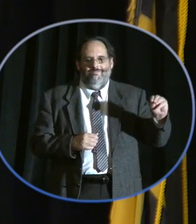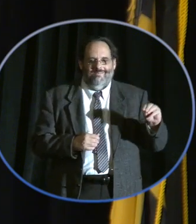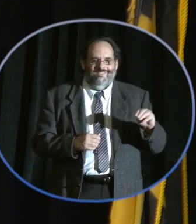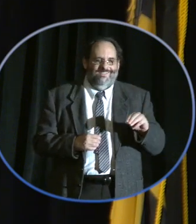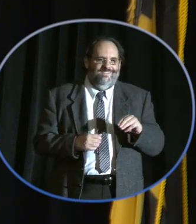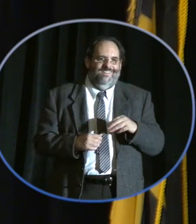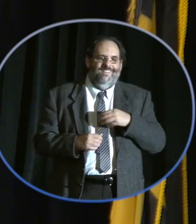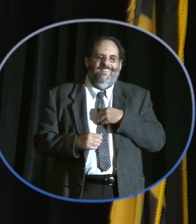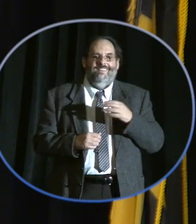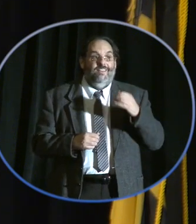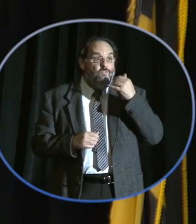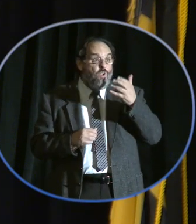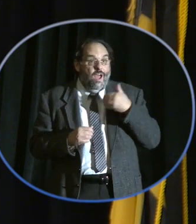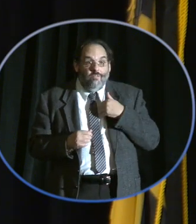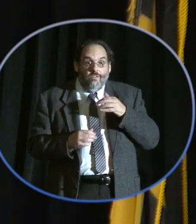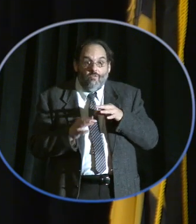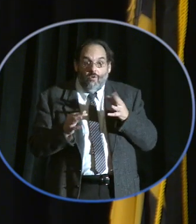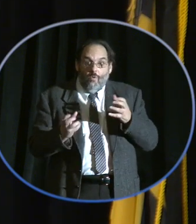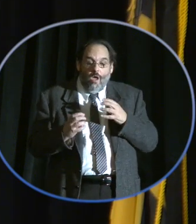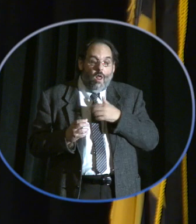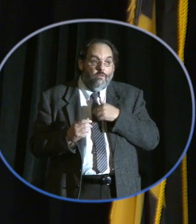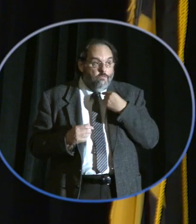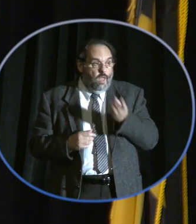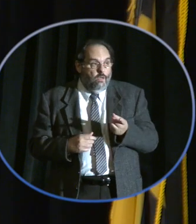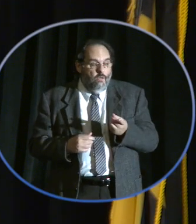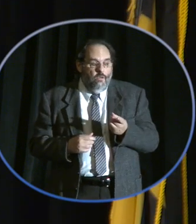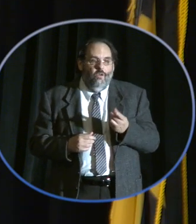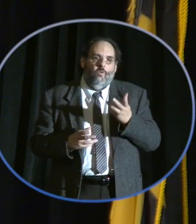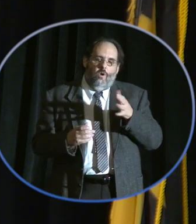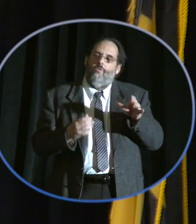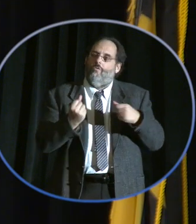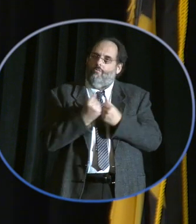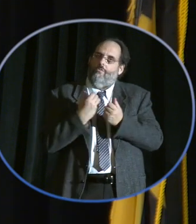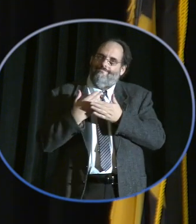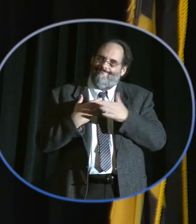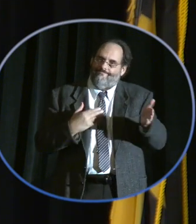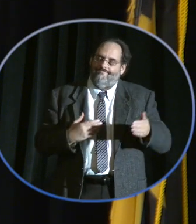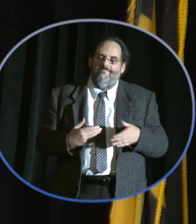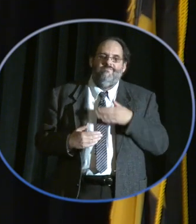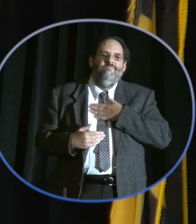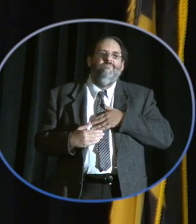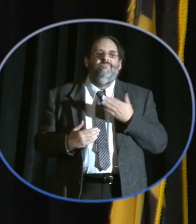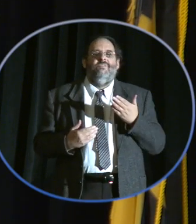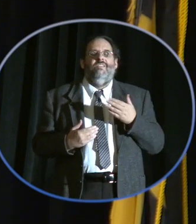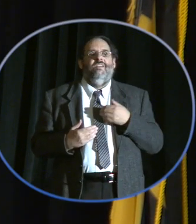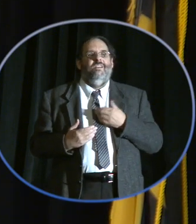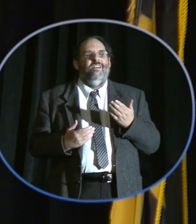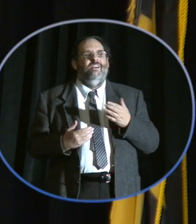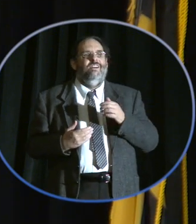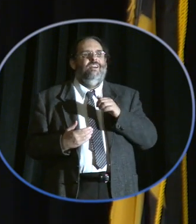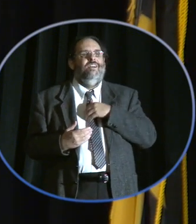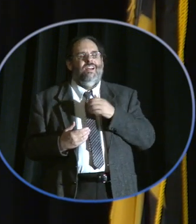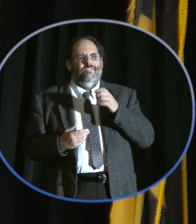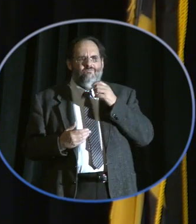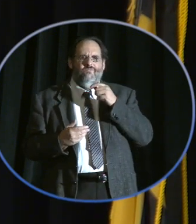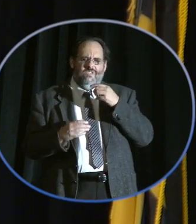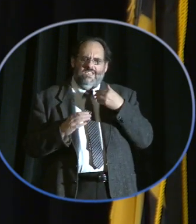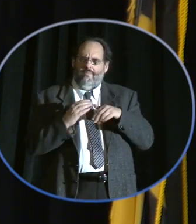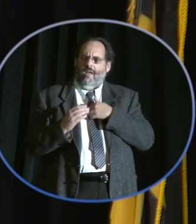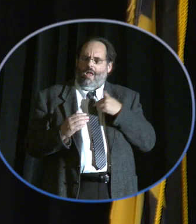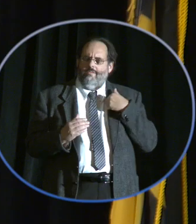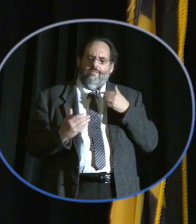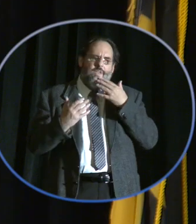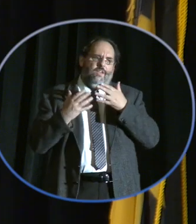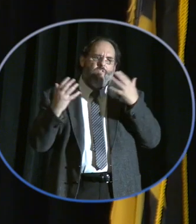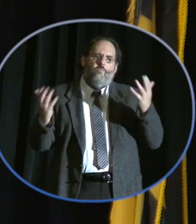if you have a story, and we want your support. So please go to afro.com. Thank you so